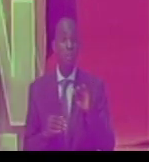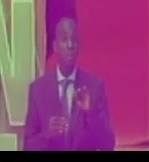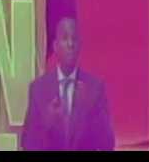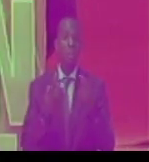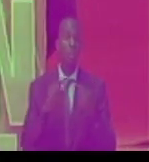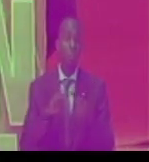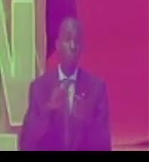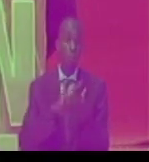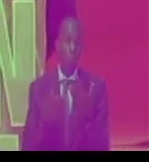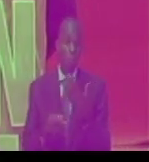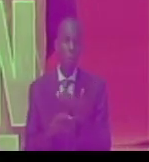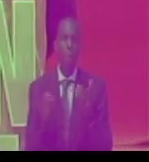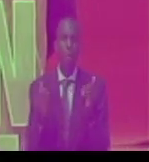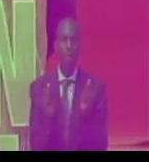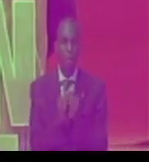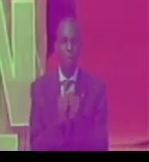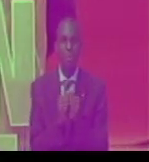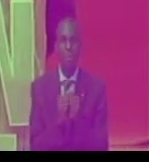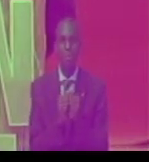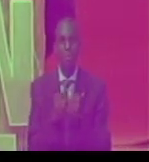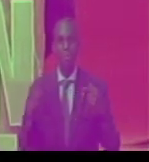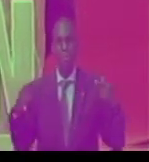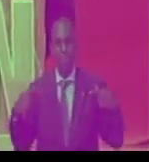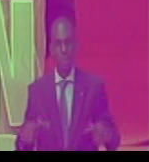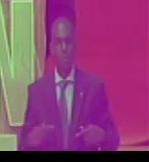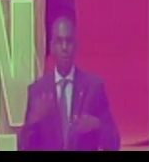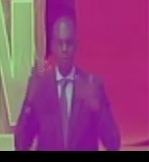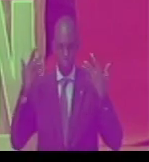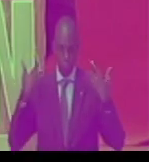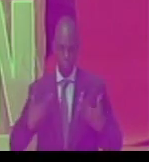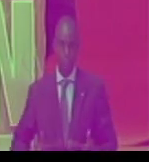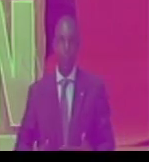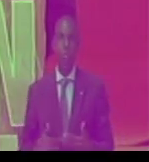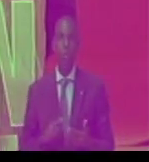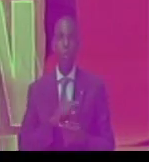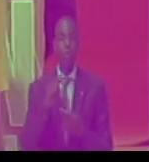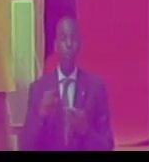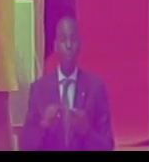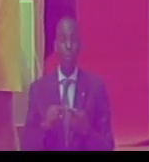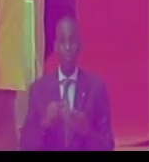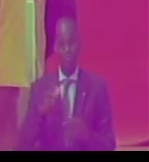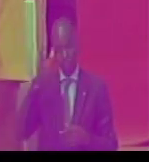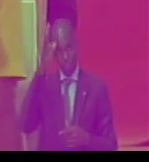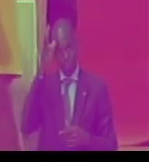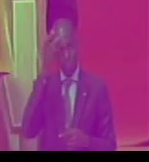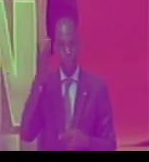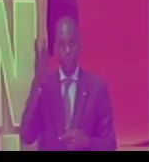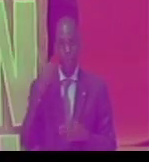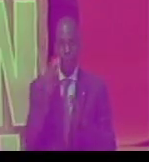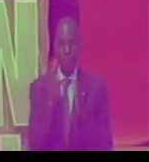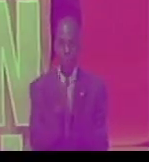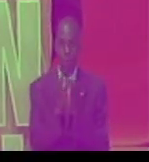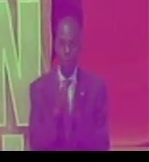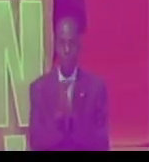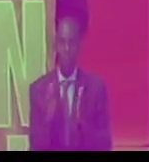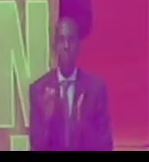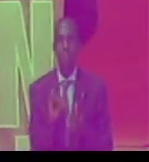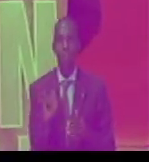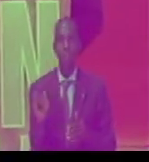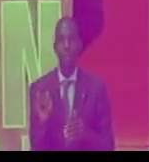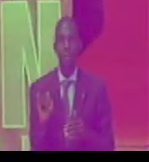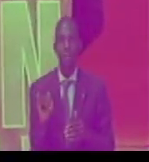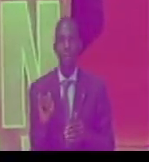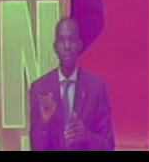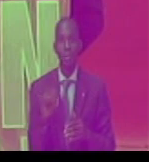pains and see if I was beating my waist. All around my body was like paining me. So when Papa was